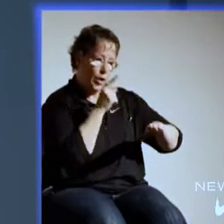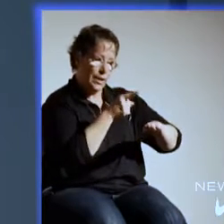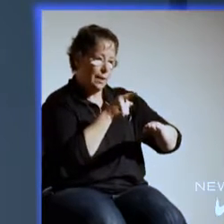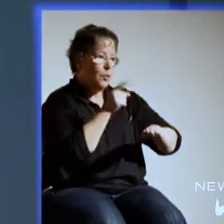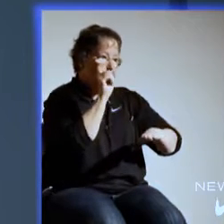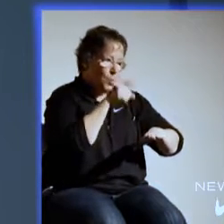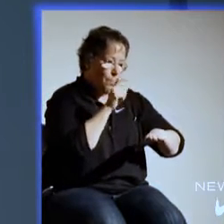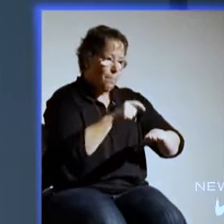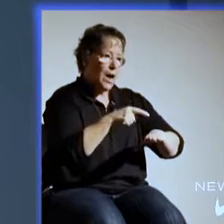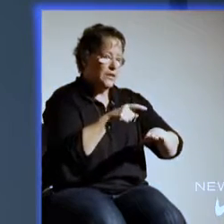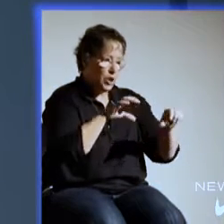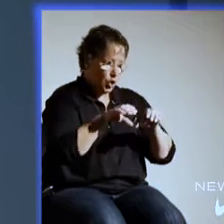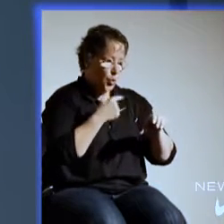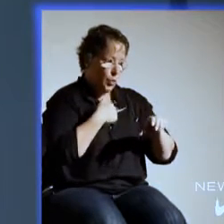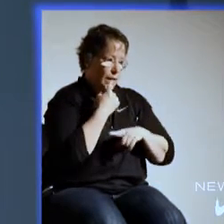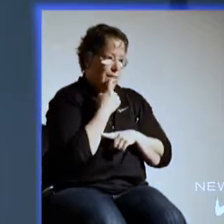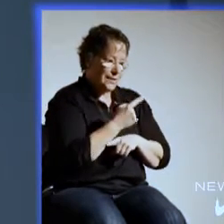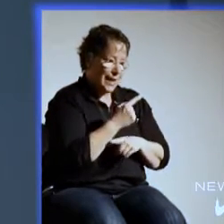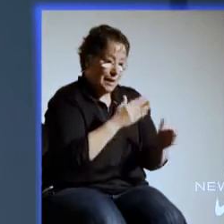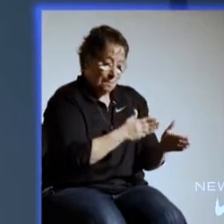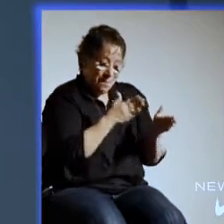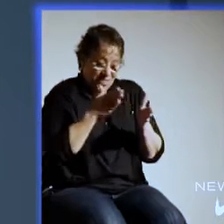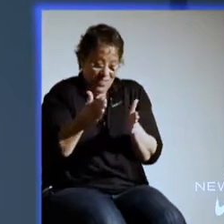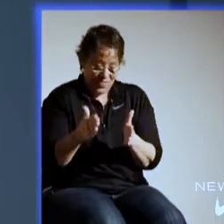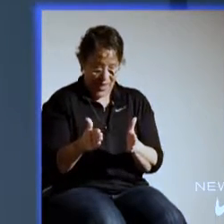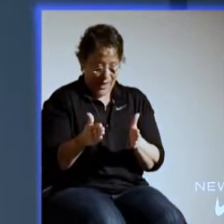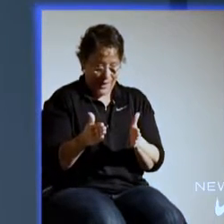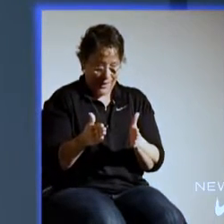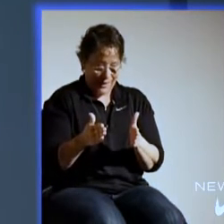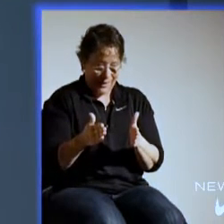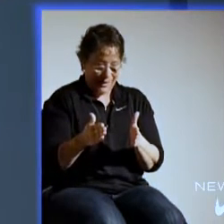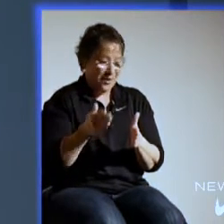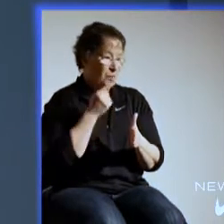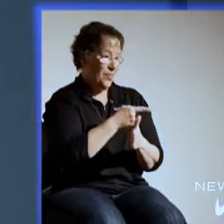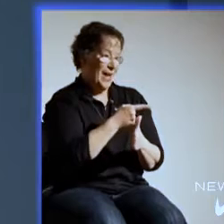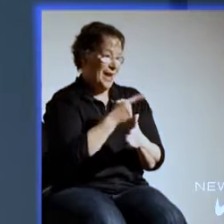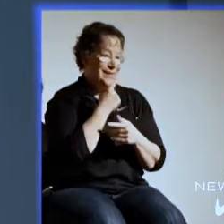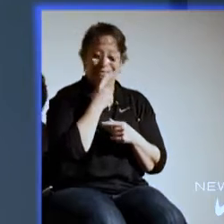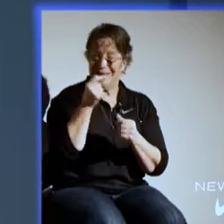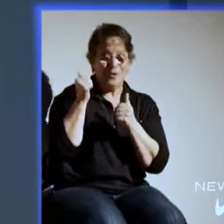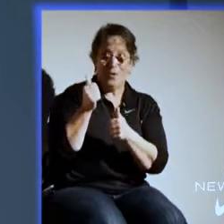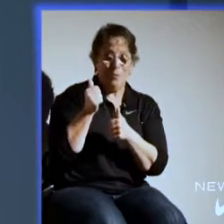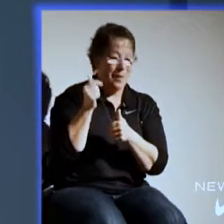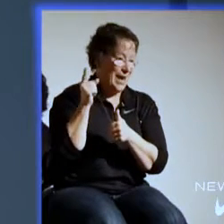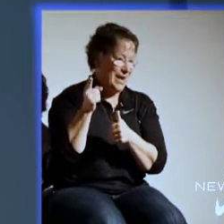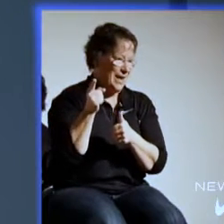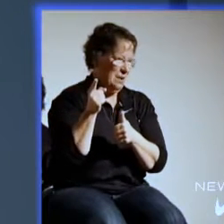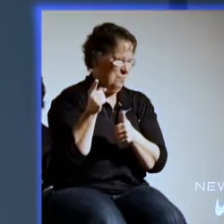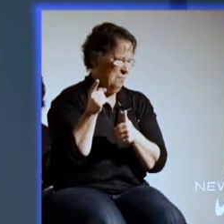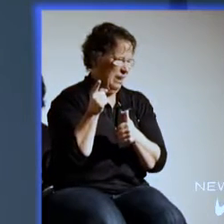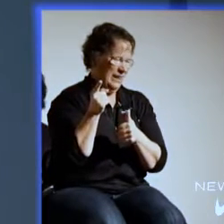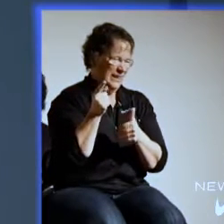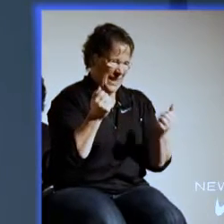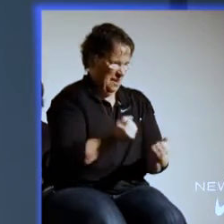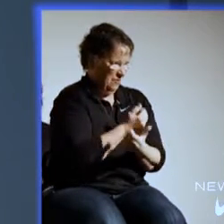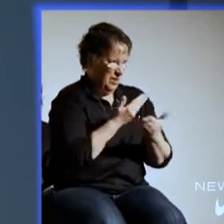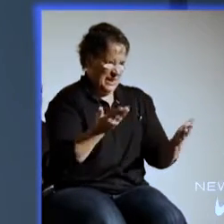Him, and then, after they disobeyed Him, how things became